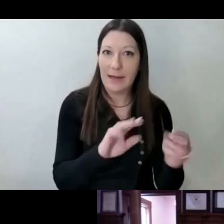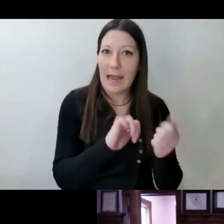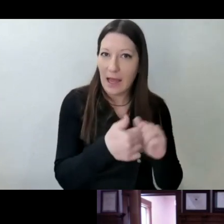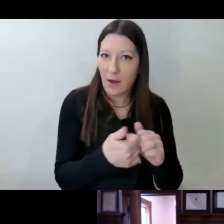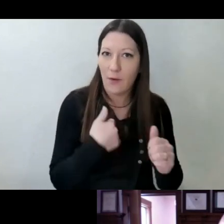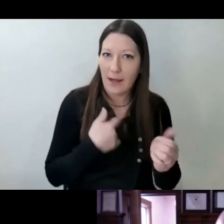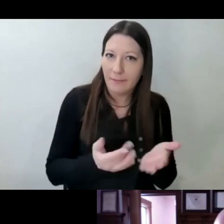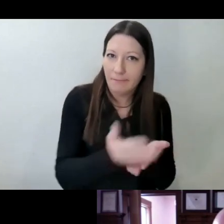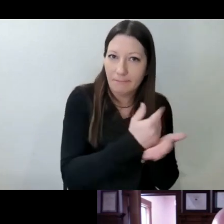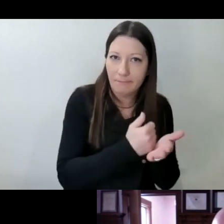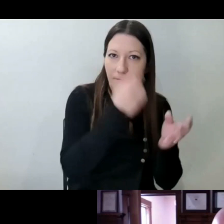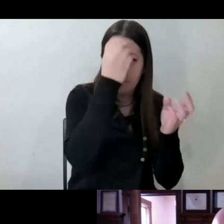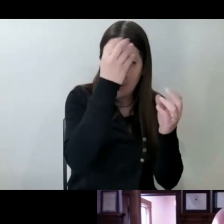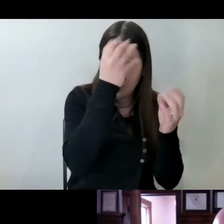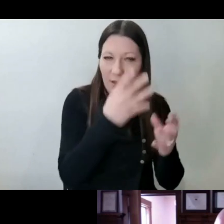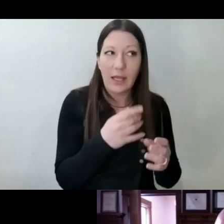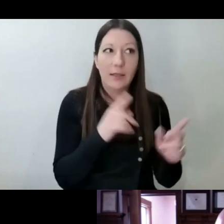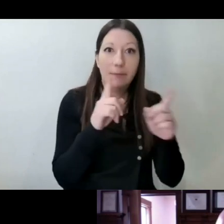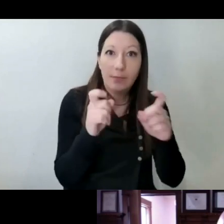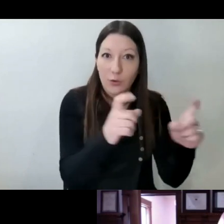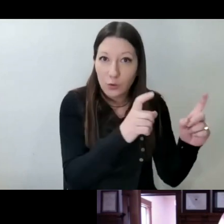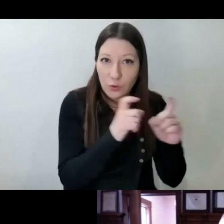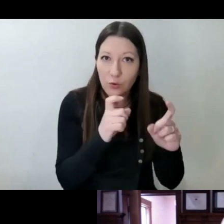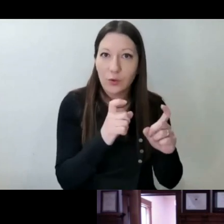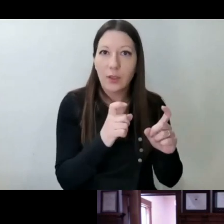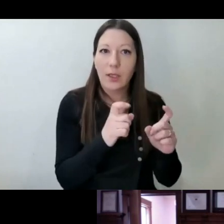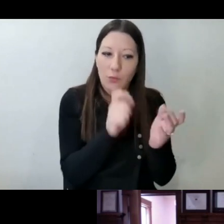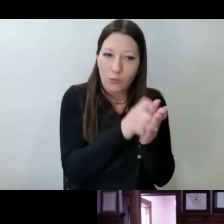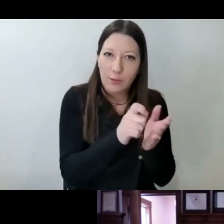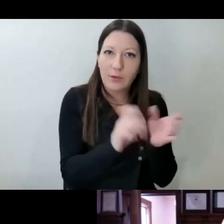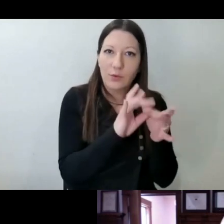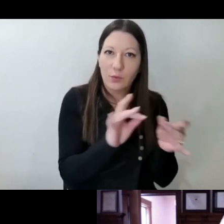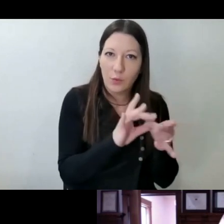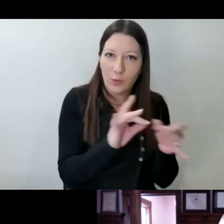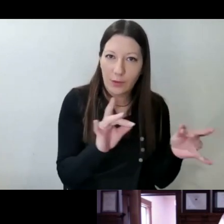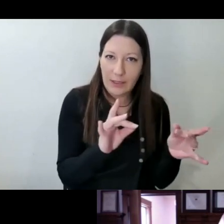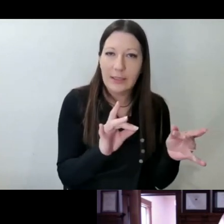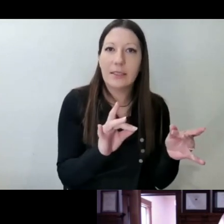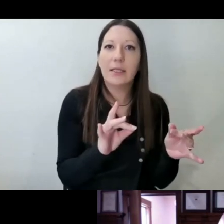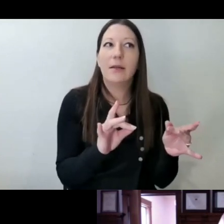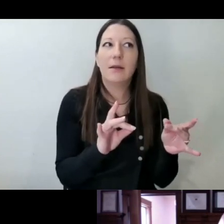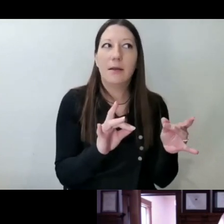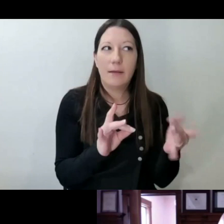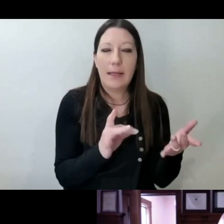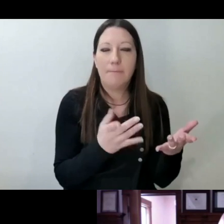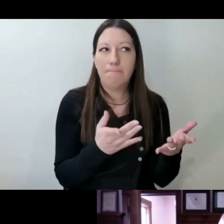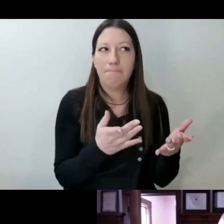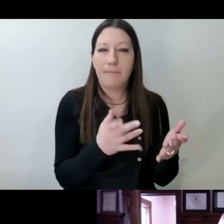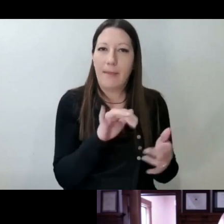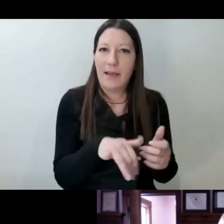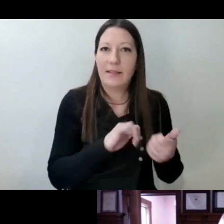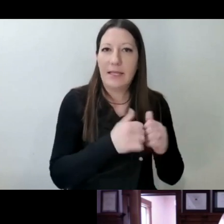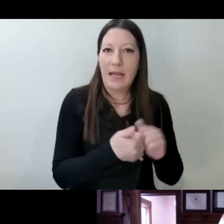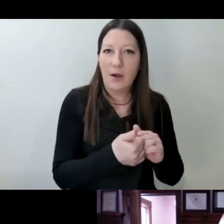through like using photographs and storytelling as a way to interrogate these environmental